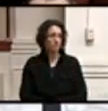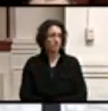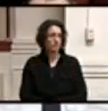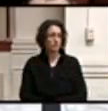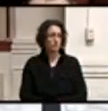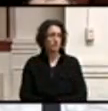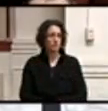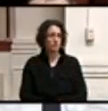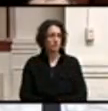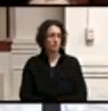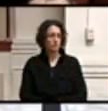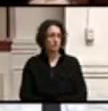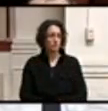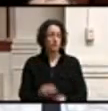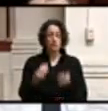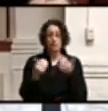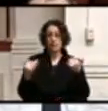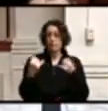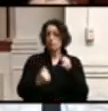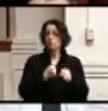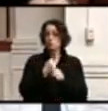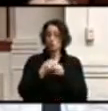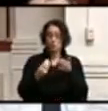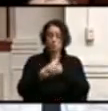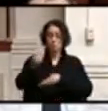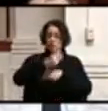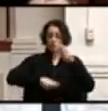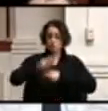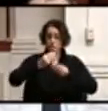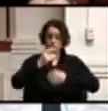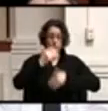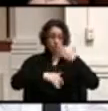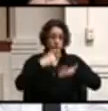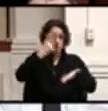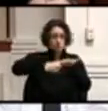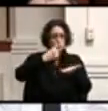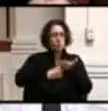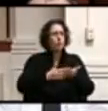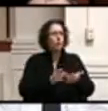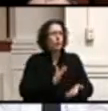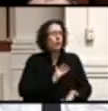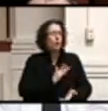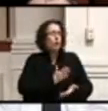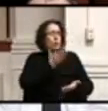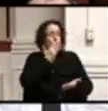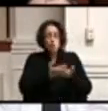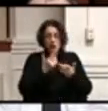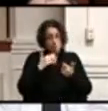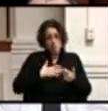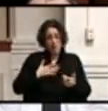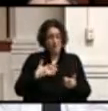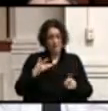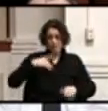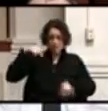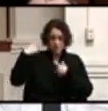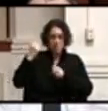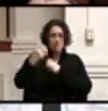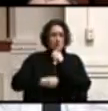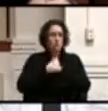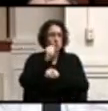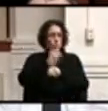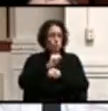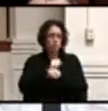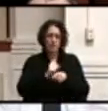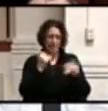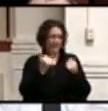was a very healthy process, and it was one of the better ones that I've been in my career, you